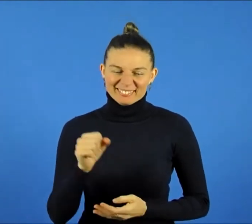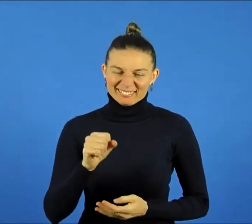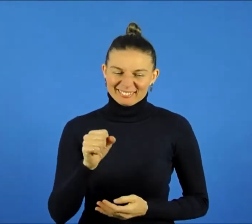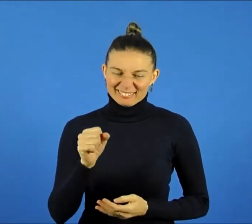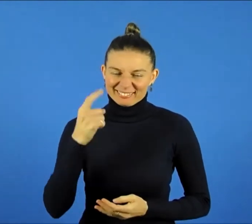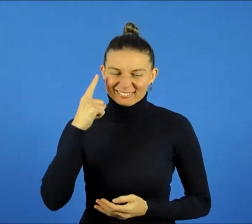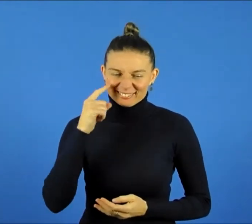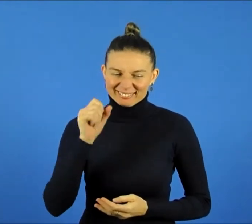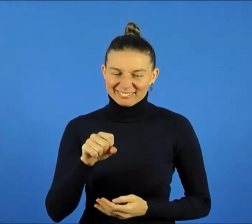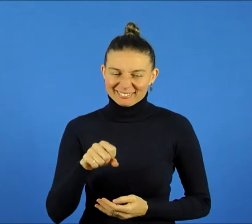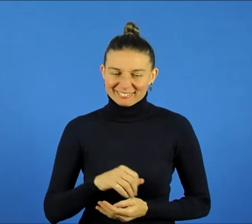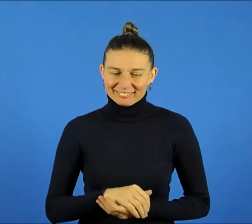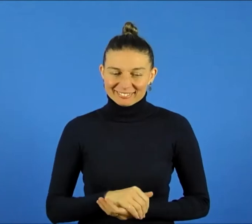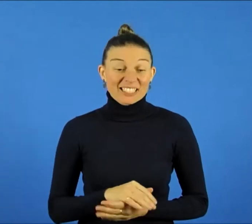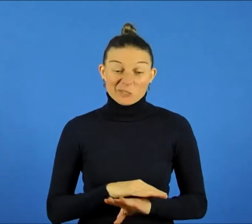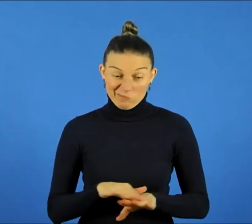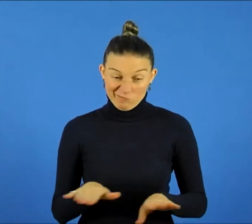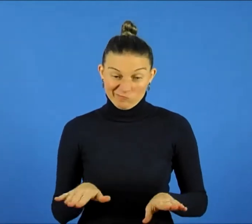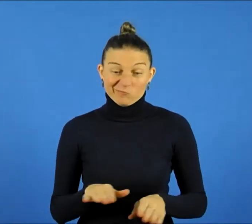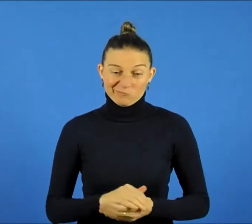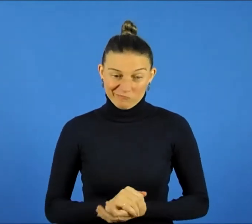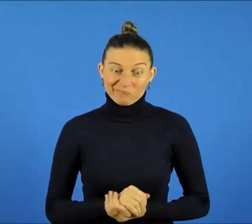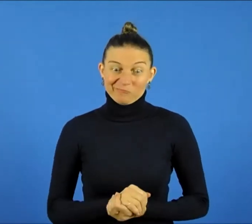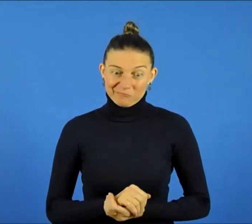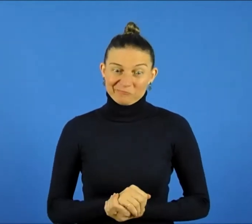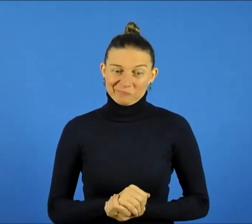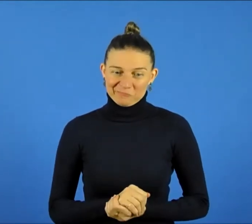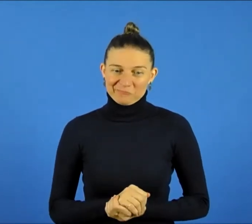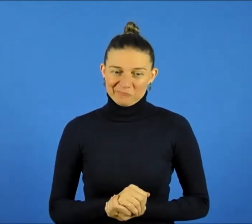Michelle, could you tell us if the system working now on the broadcasting?